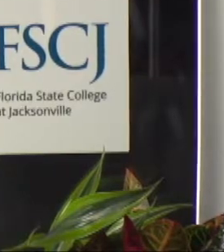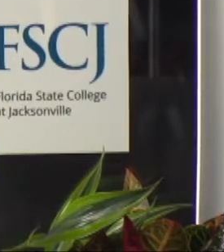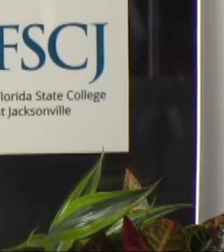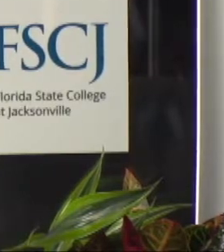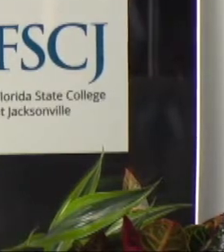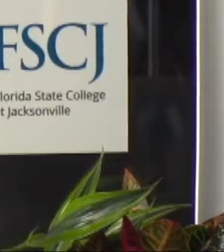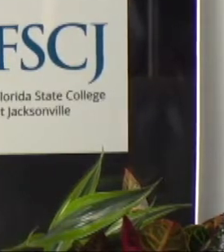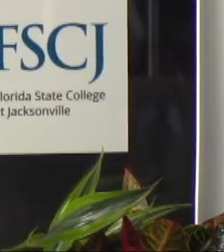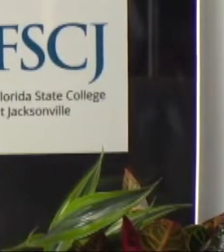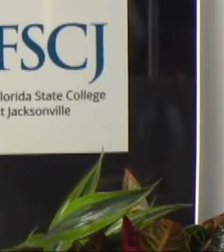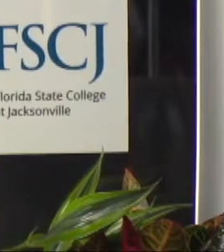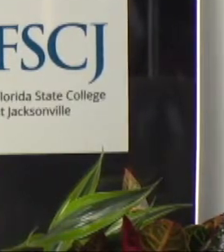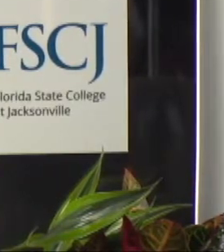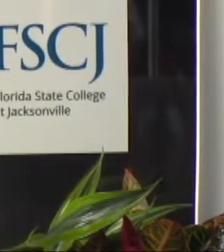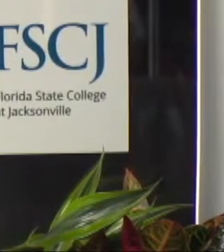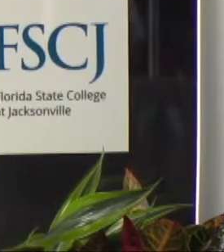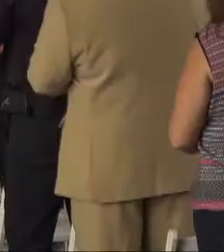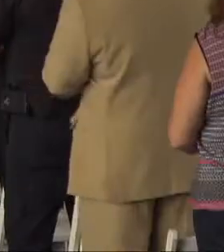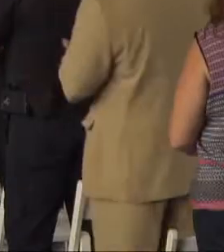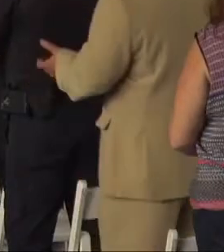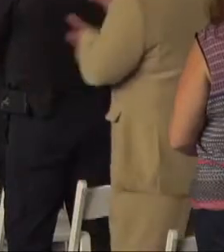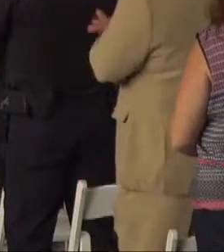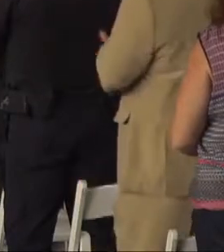shine. Come on.